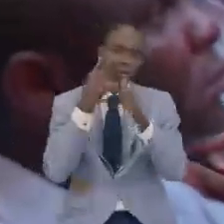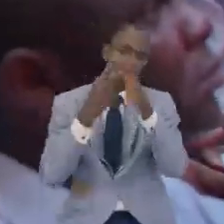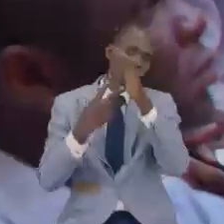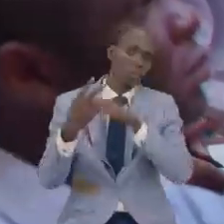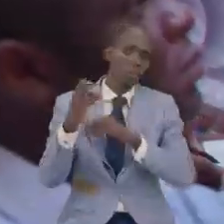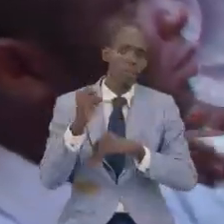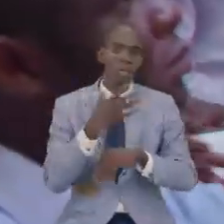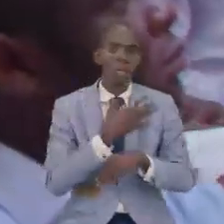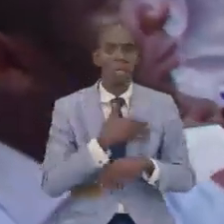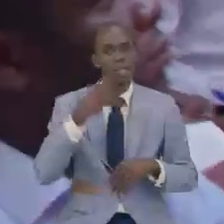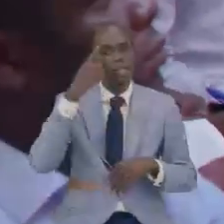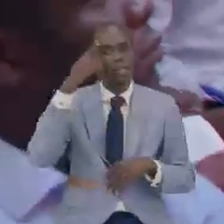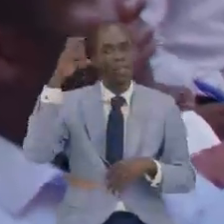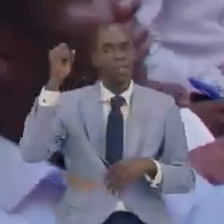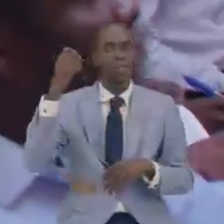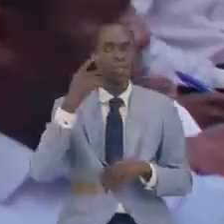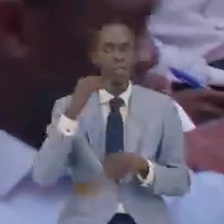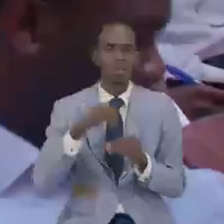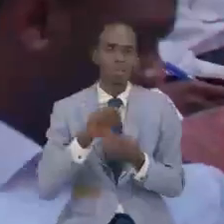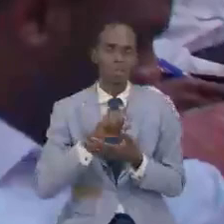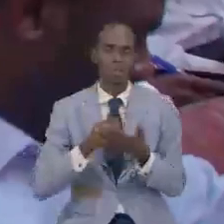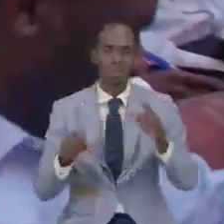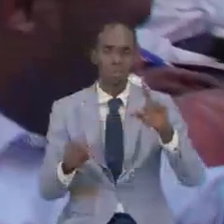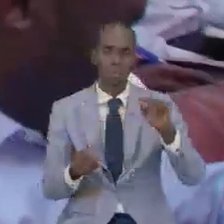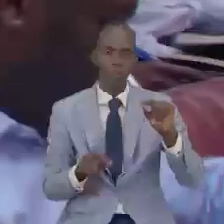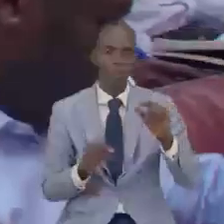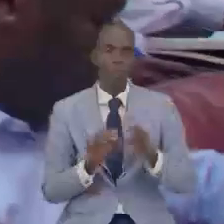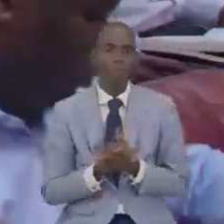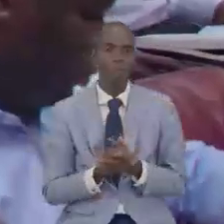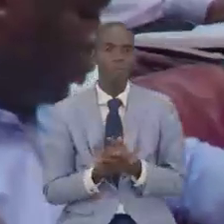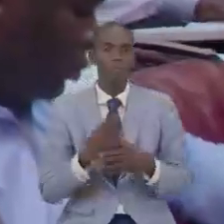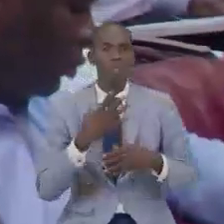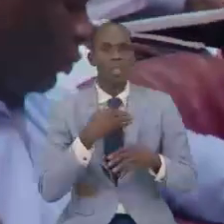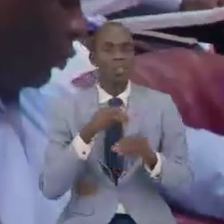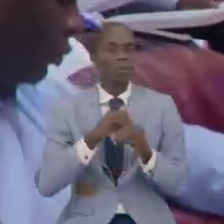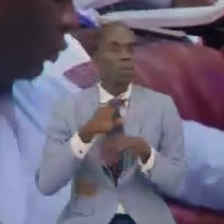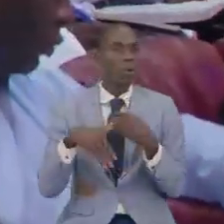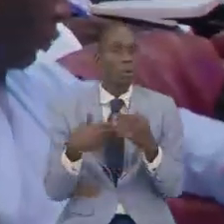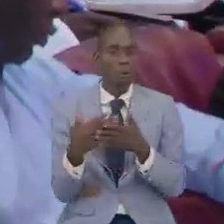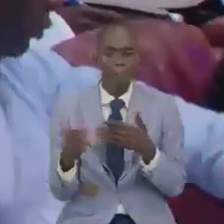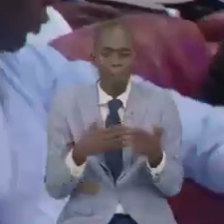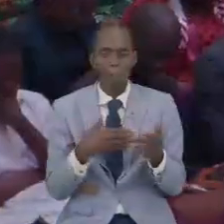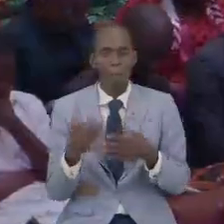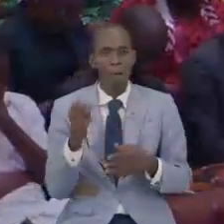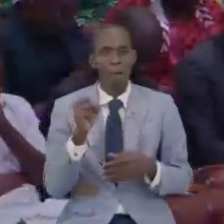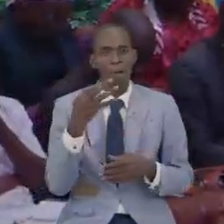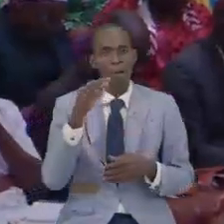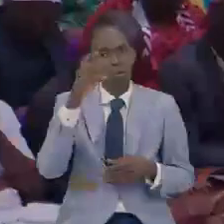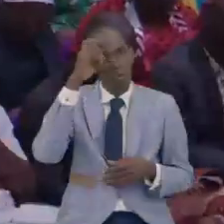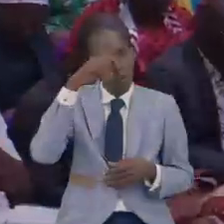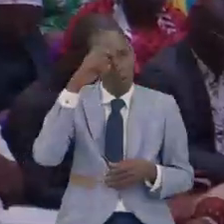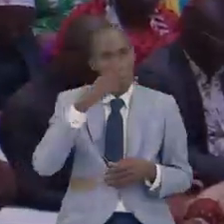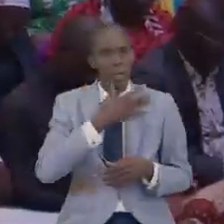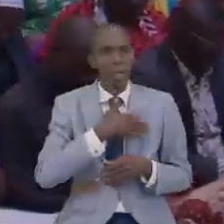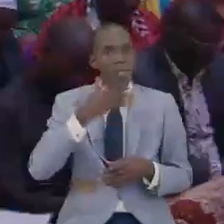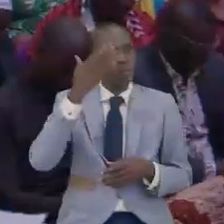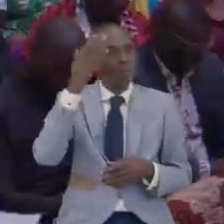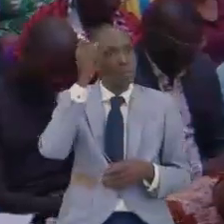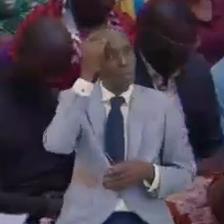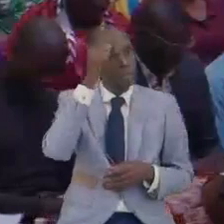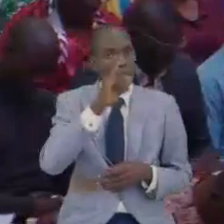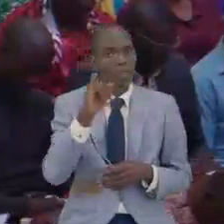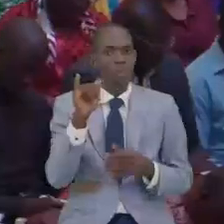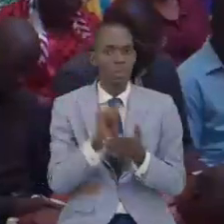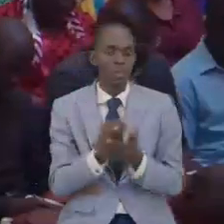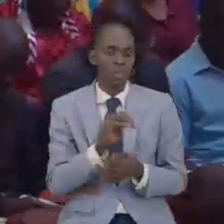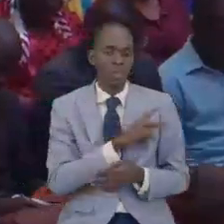verse 20. In verse 20, it tells us, and in all matters of wisdom and knowledge that the